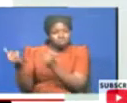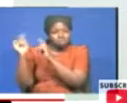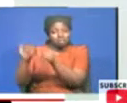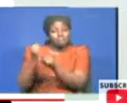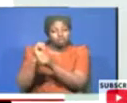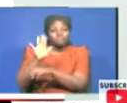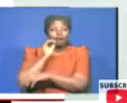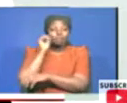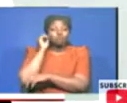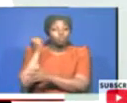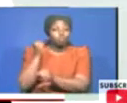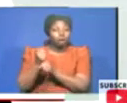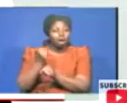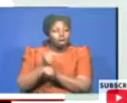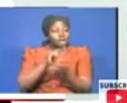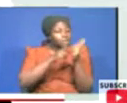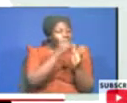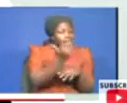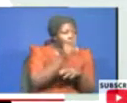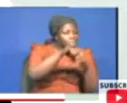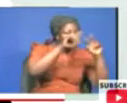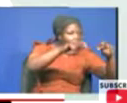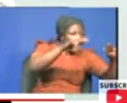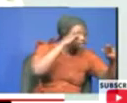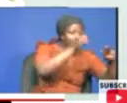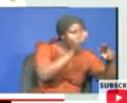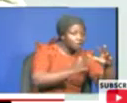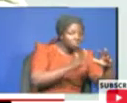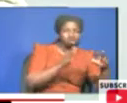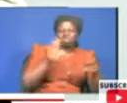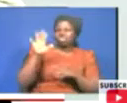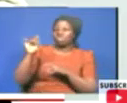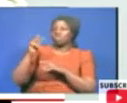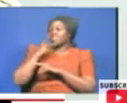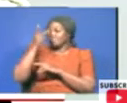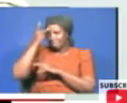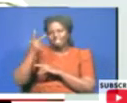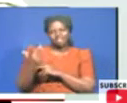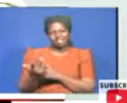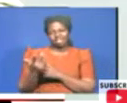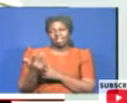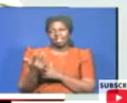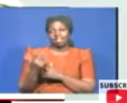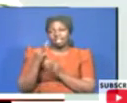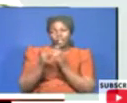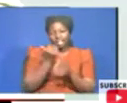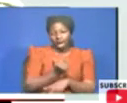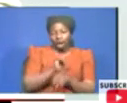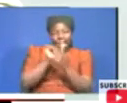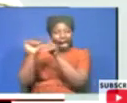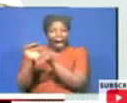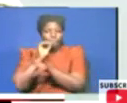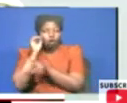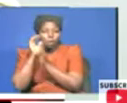homework. So the child has to look for somebody? The parent. Yeah. Because if this child go home with the assignment, yeah,